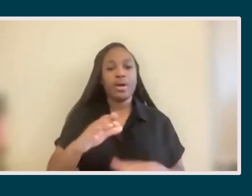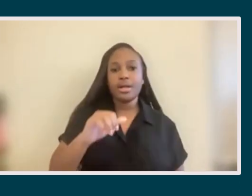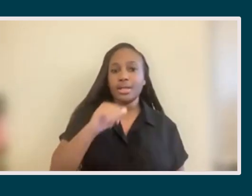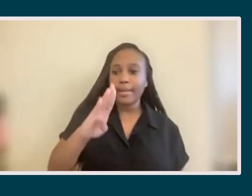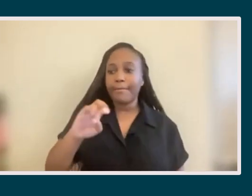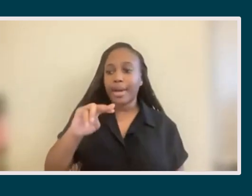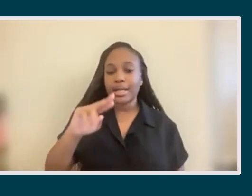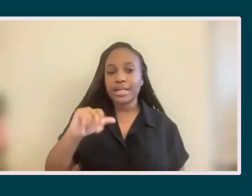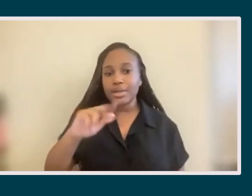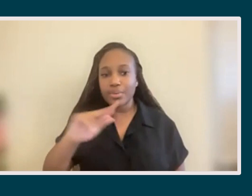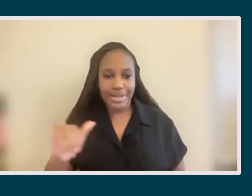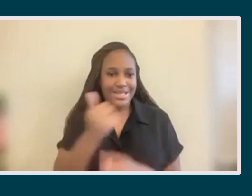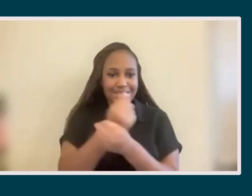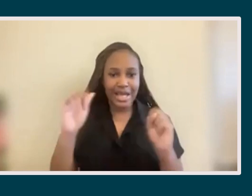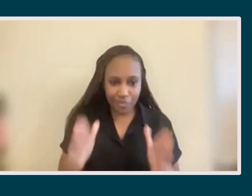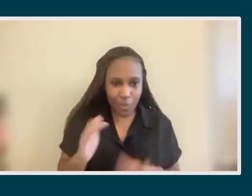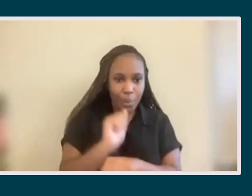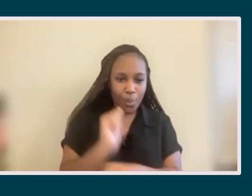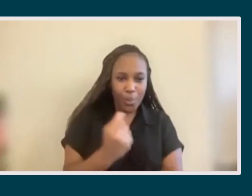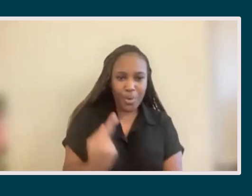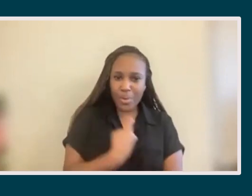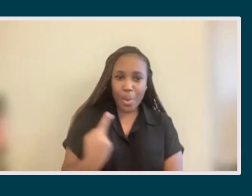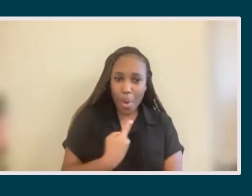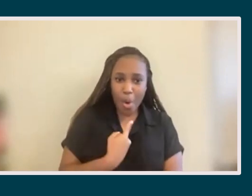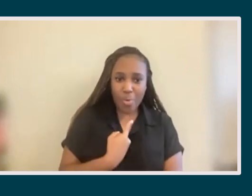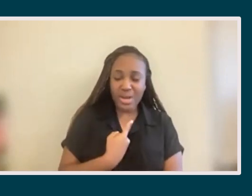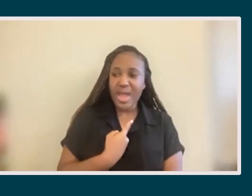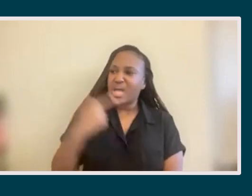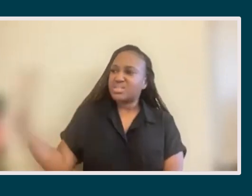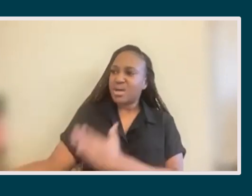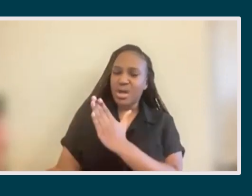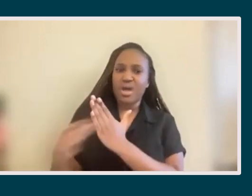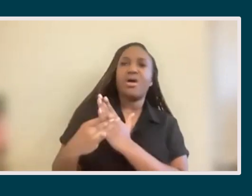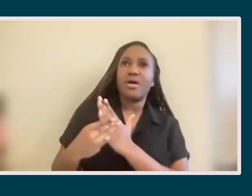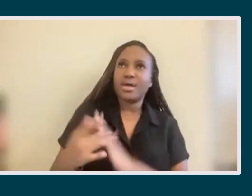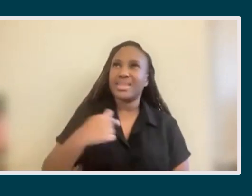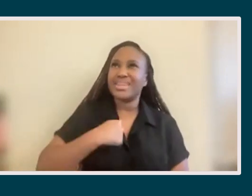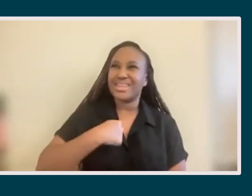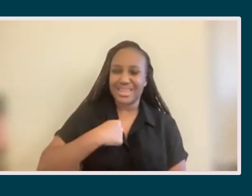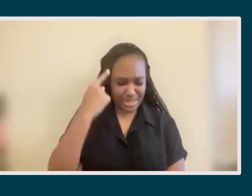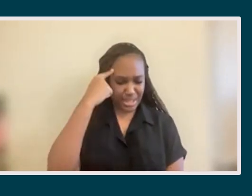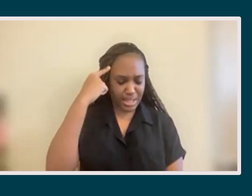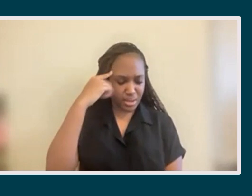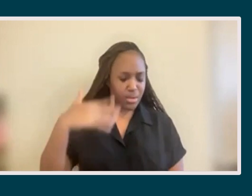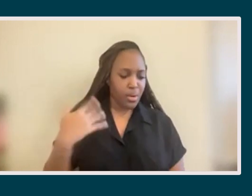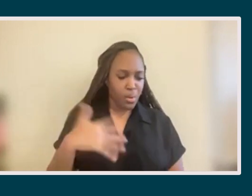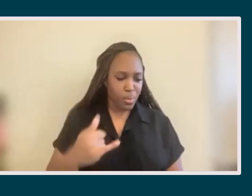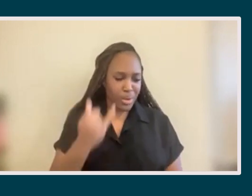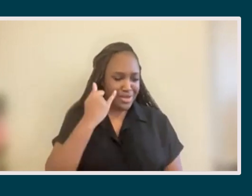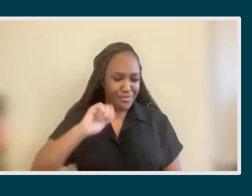on myself. And in fact, to get hooked on that and hooked on how it would make me feel to be that